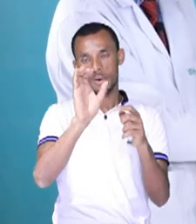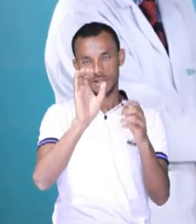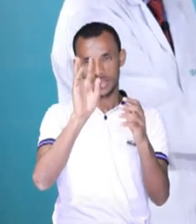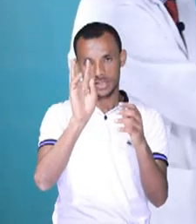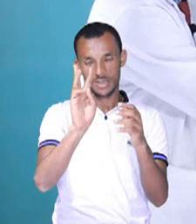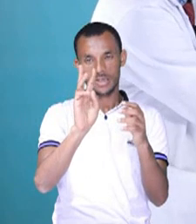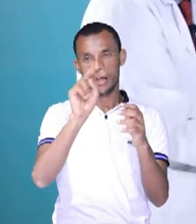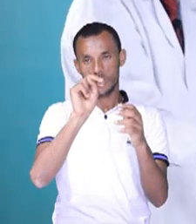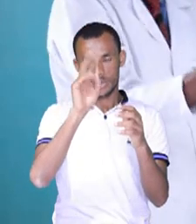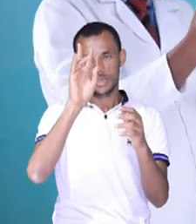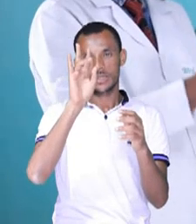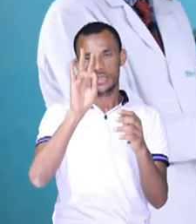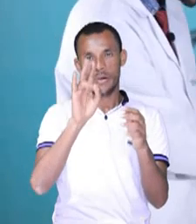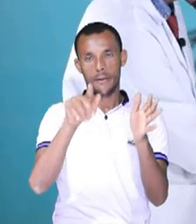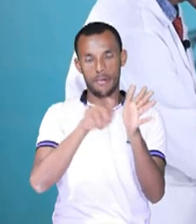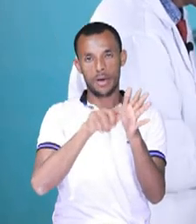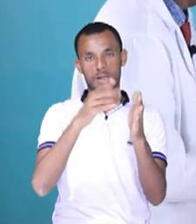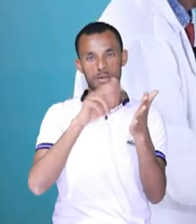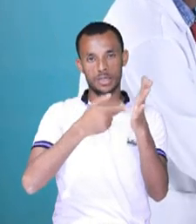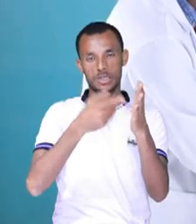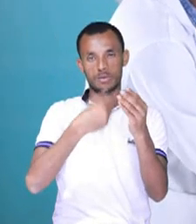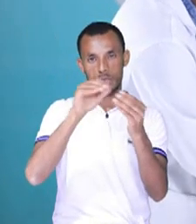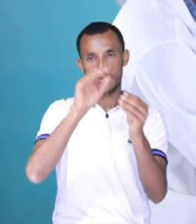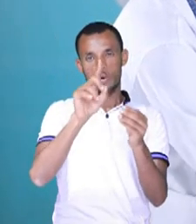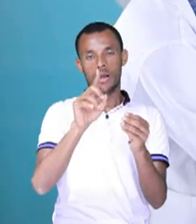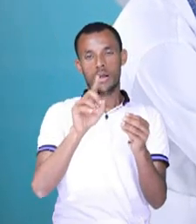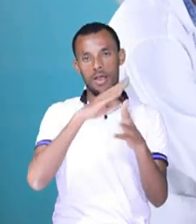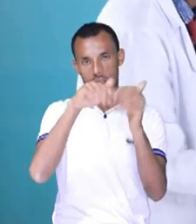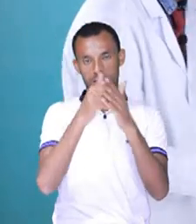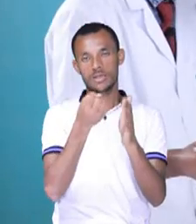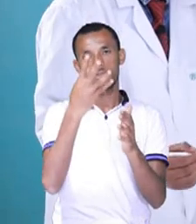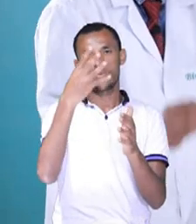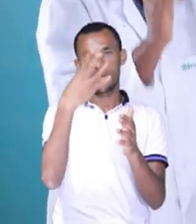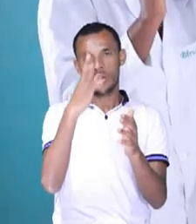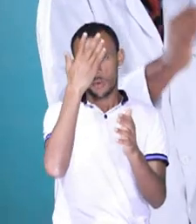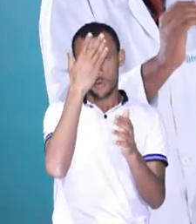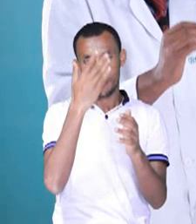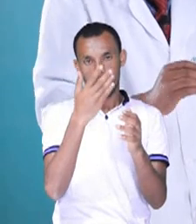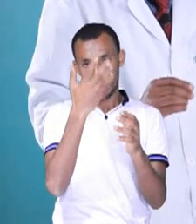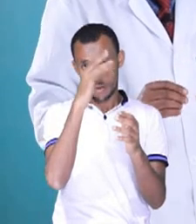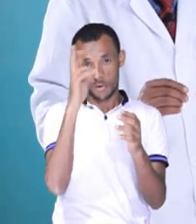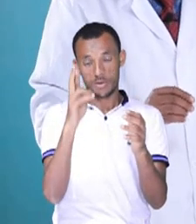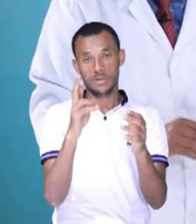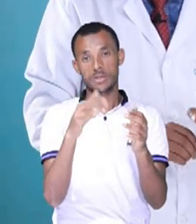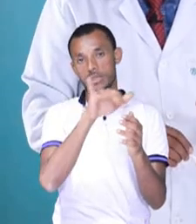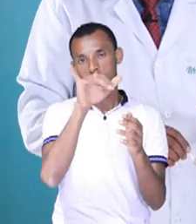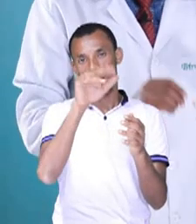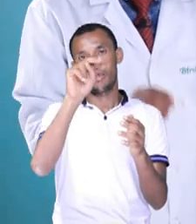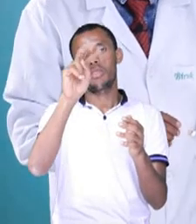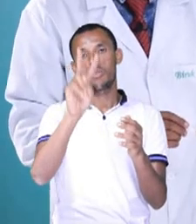nitrogen is 7, minus means plus 1. Total number of electrons is how much? 14. Because of 14, it is similar to what?